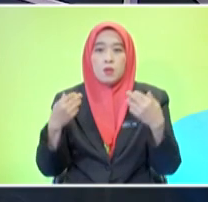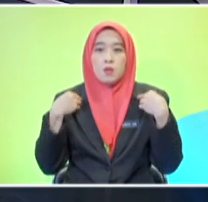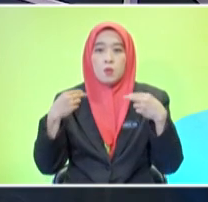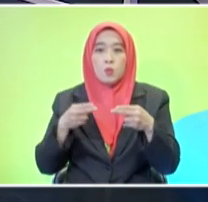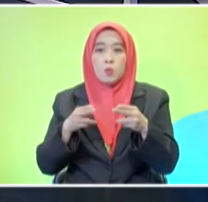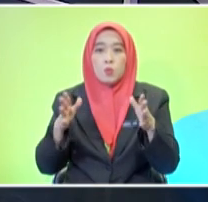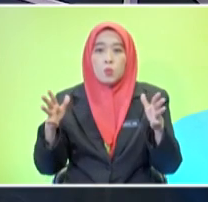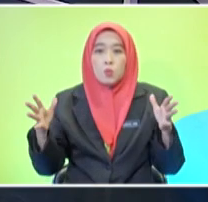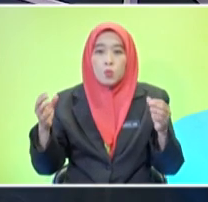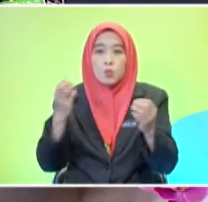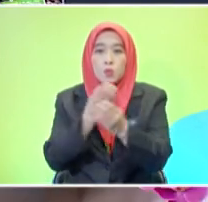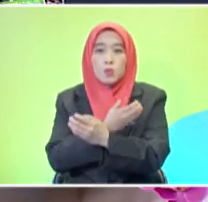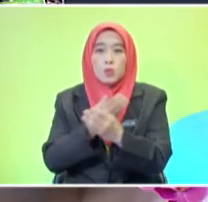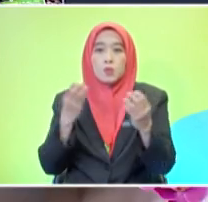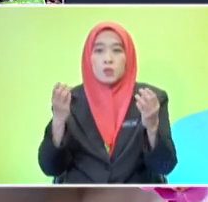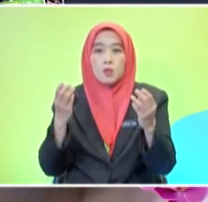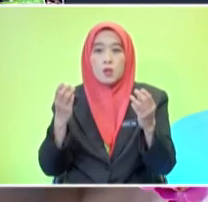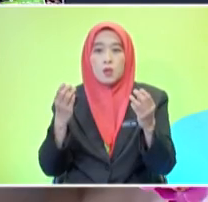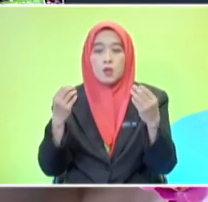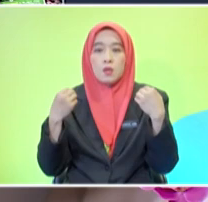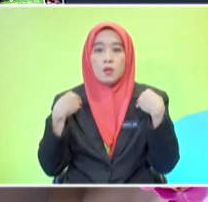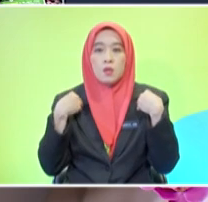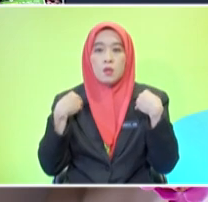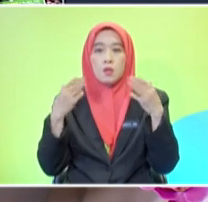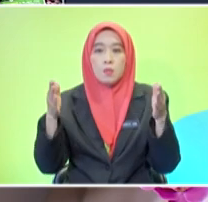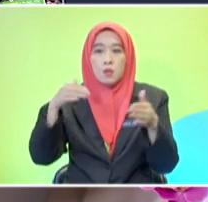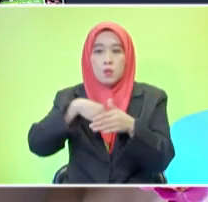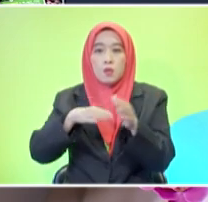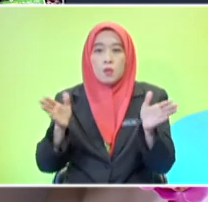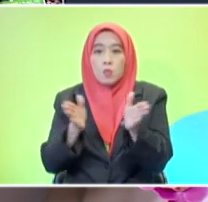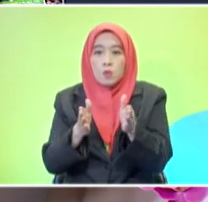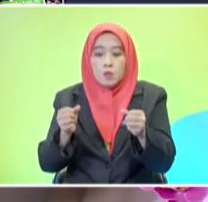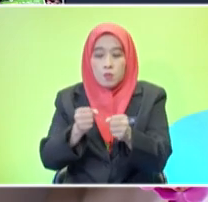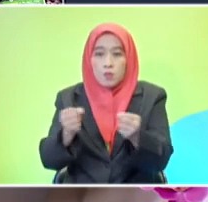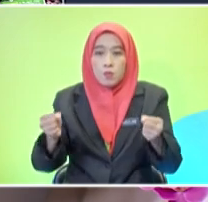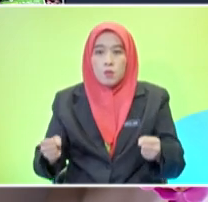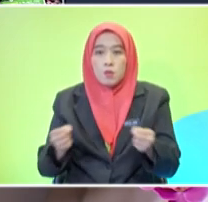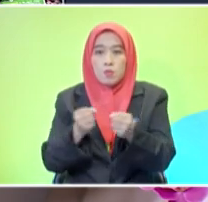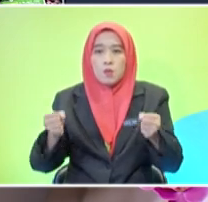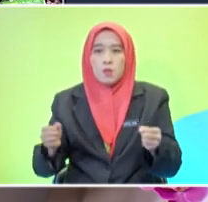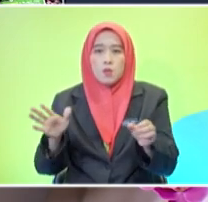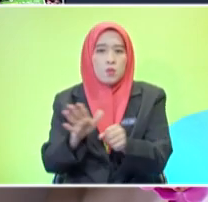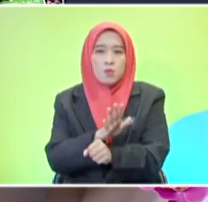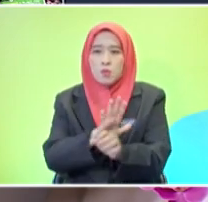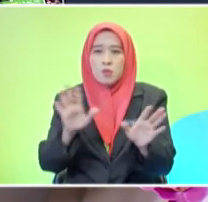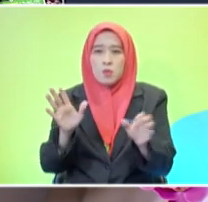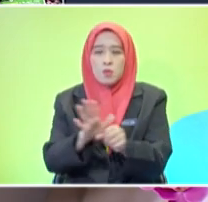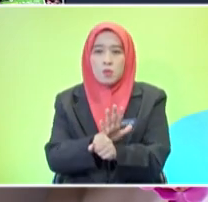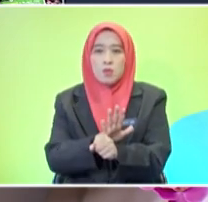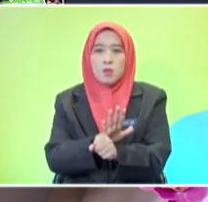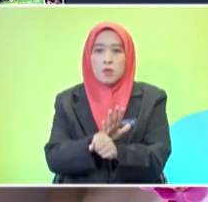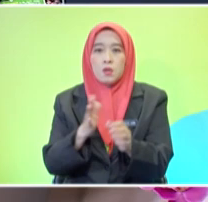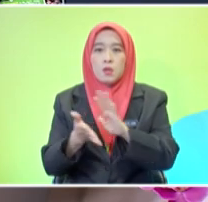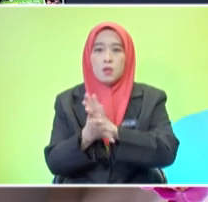between all the plants because it is they have to be in a small space. The space is not enough. So the plants compete with each